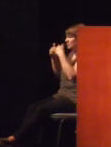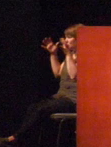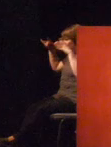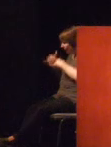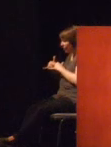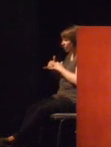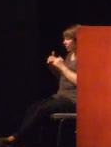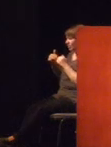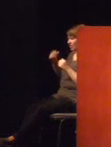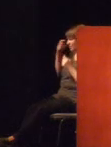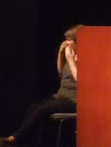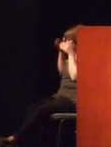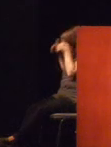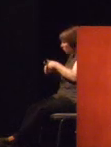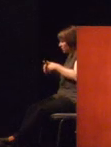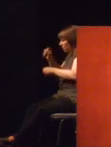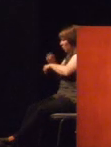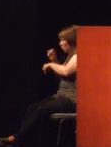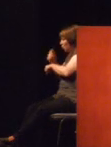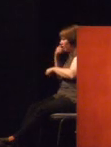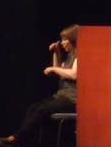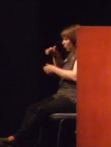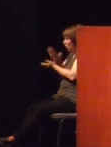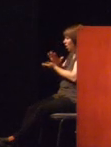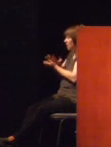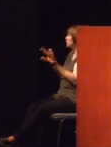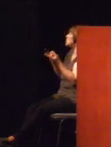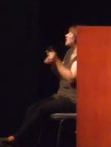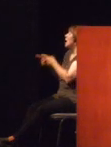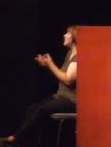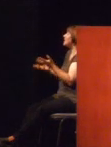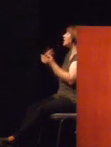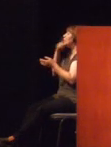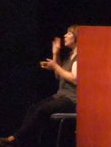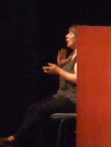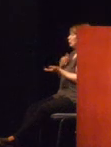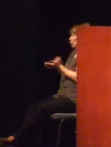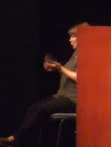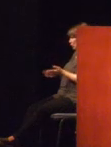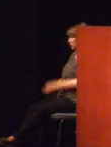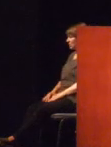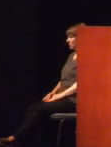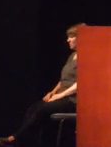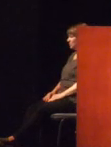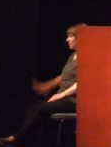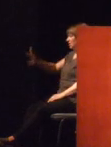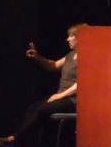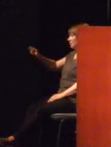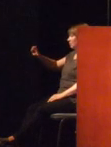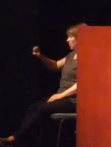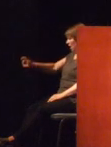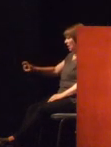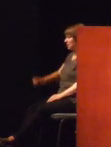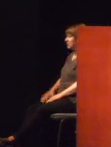focus again on the work of the college and what is happening here on behalf of our students. Flex activities were going on.